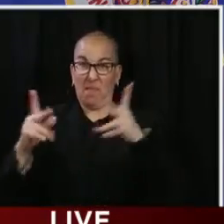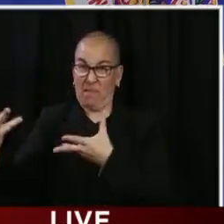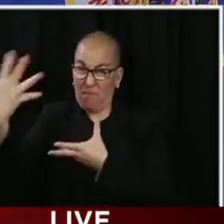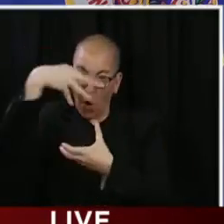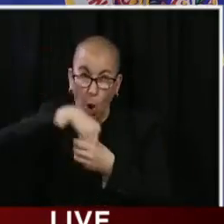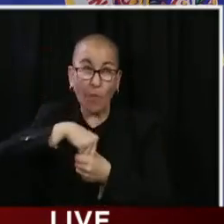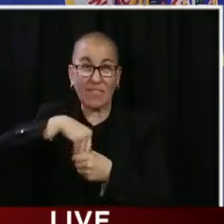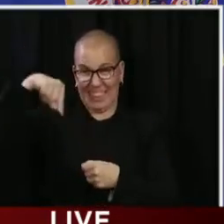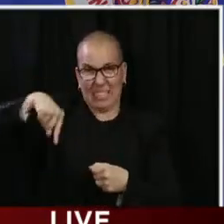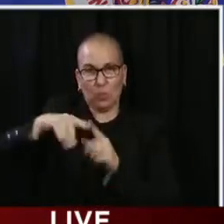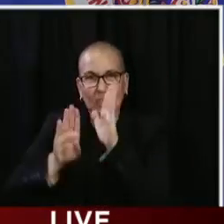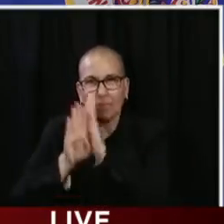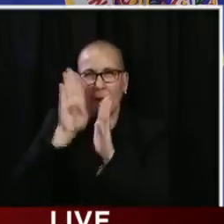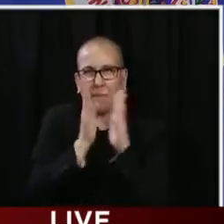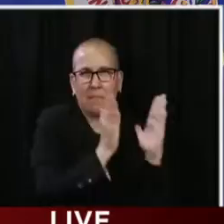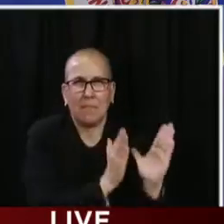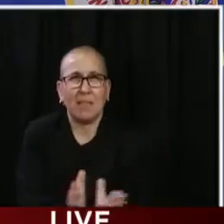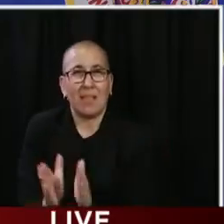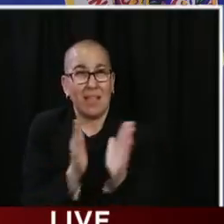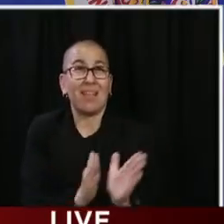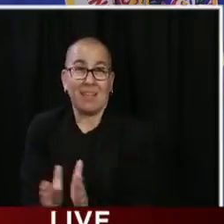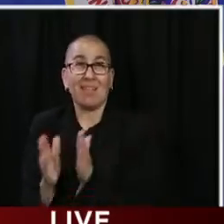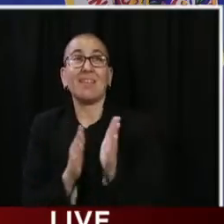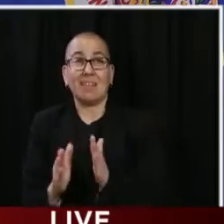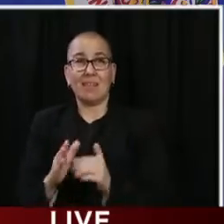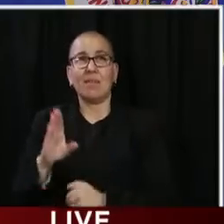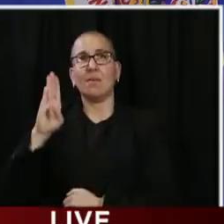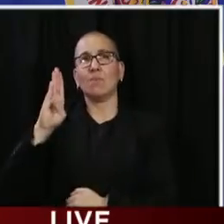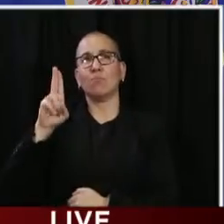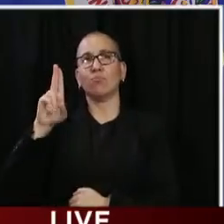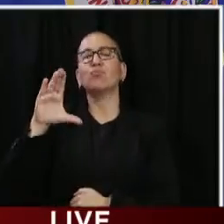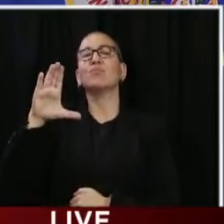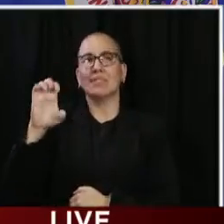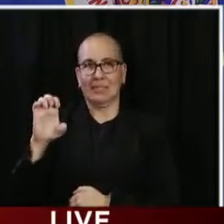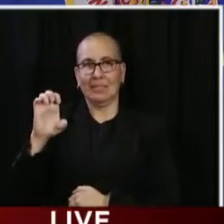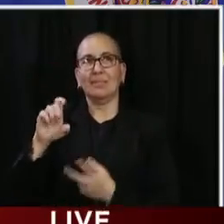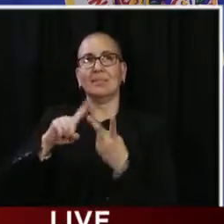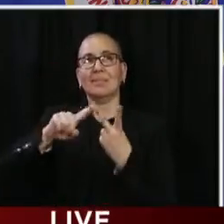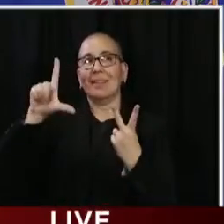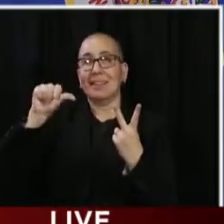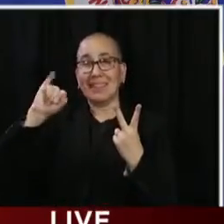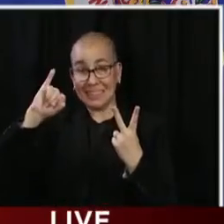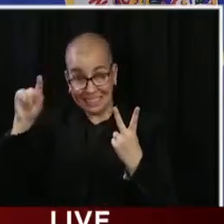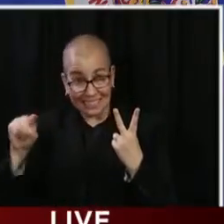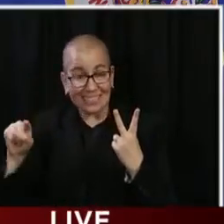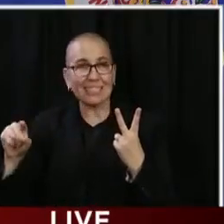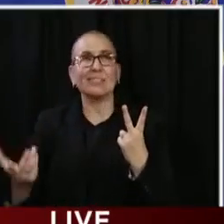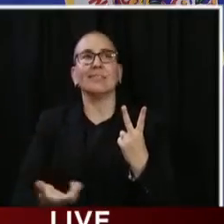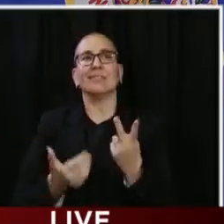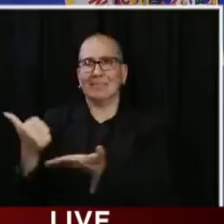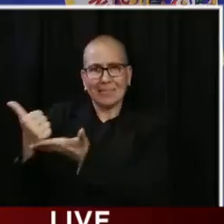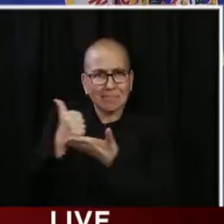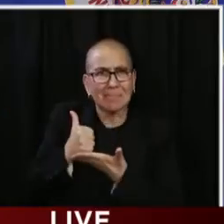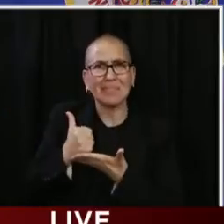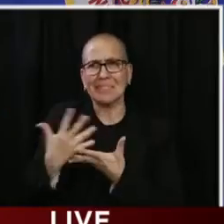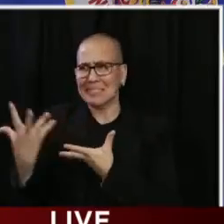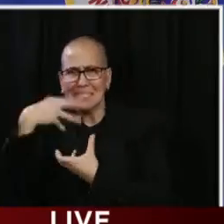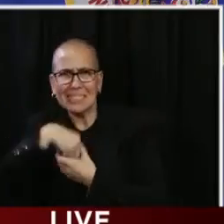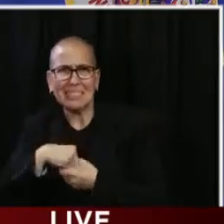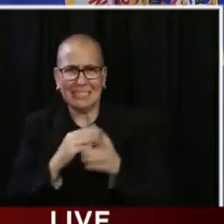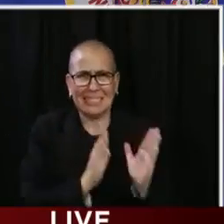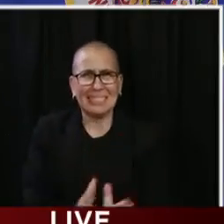here from Hospitality Minnesota, from the retailers. Those folks have worked with us and told us what our businesses can do. And then I guess I have to